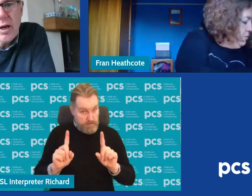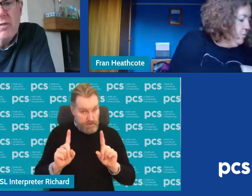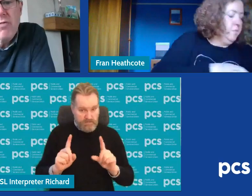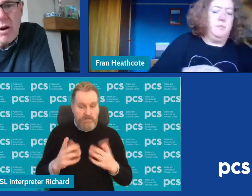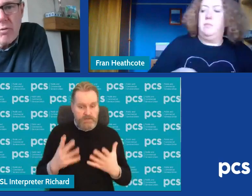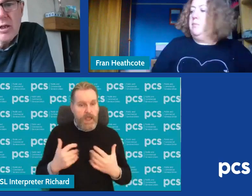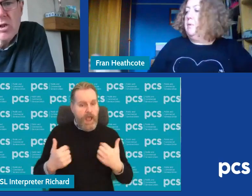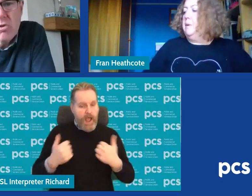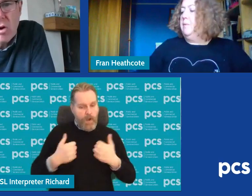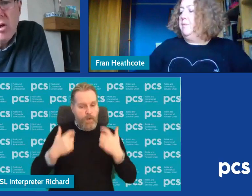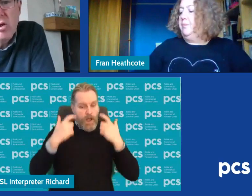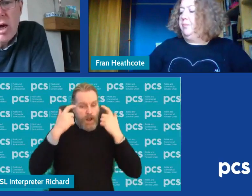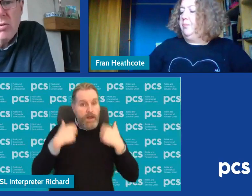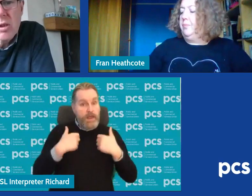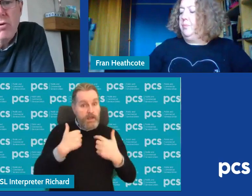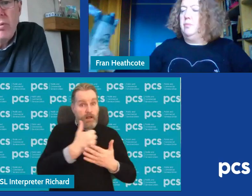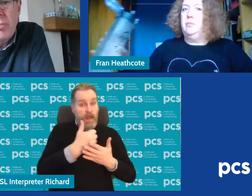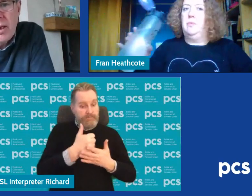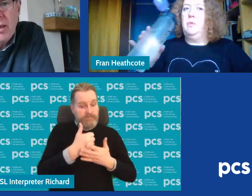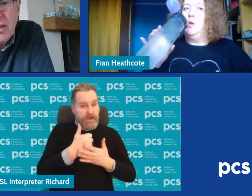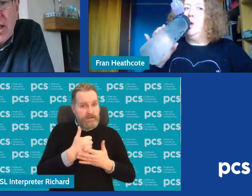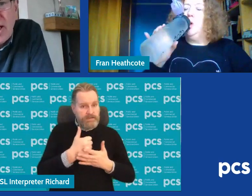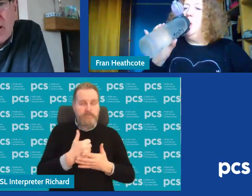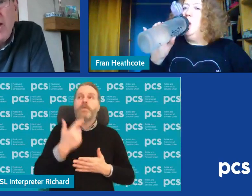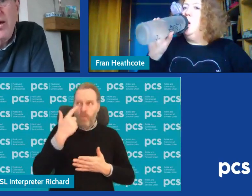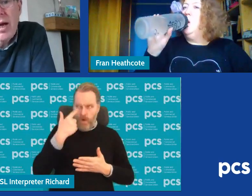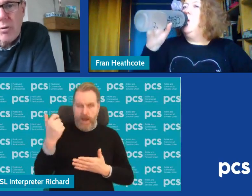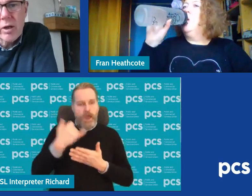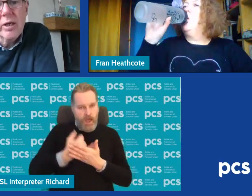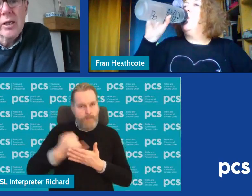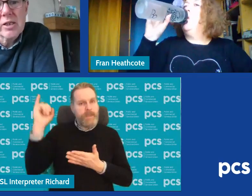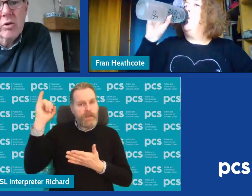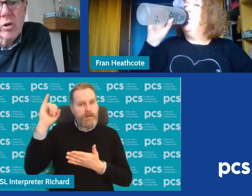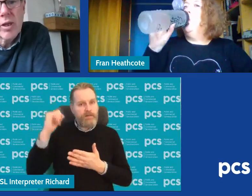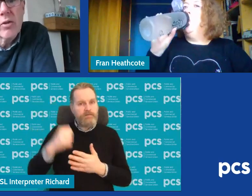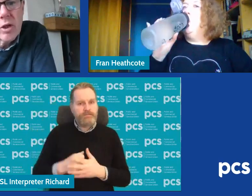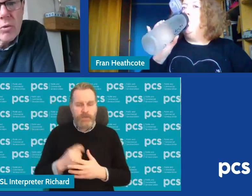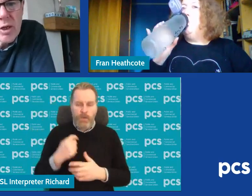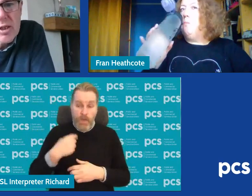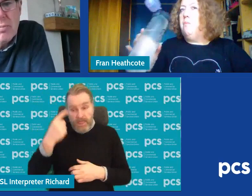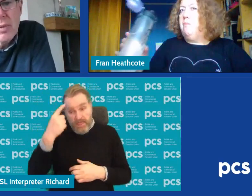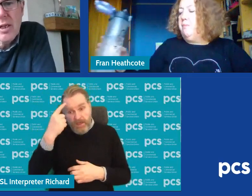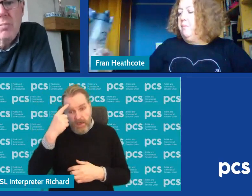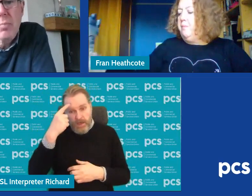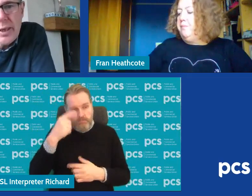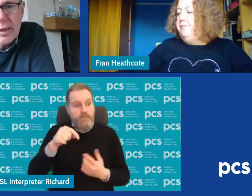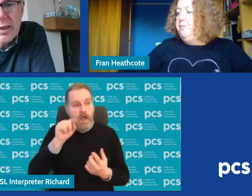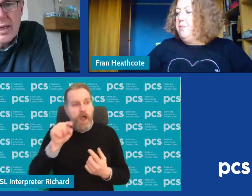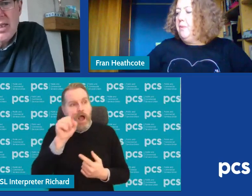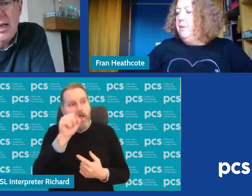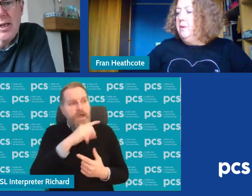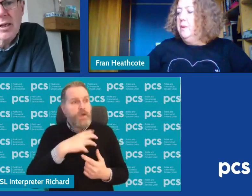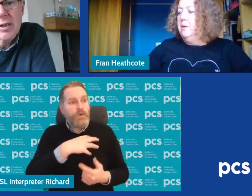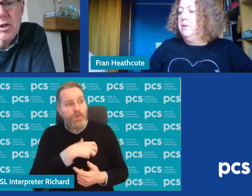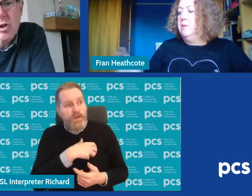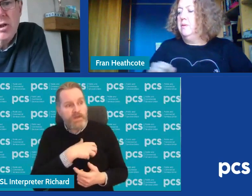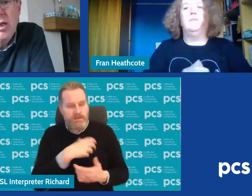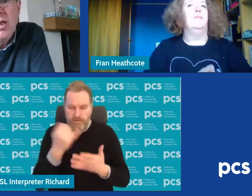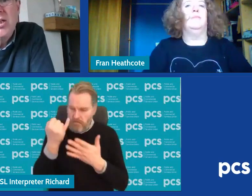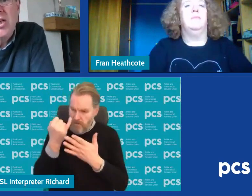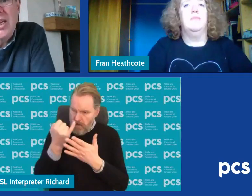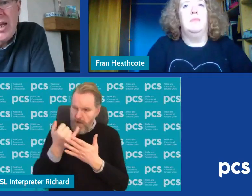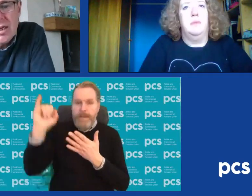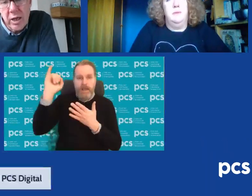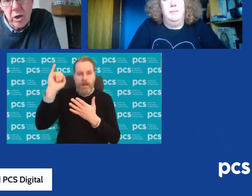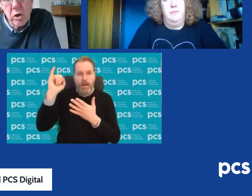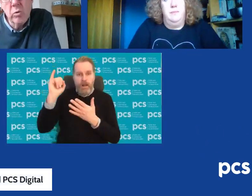we've got a very strong grounds for appeal, and we are currently considering with other unions submitting an appeal against that legal decision